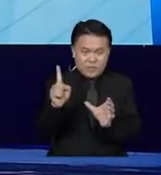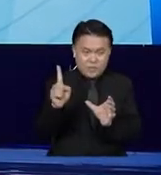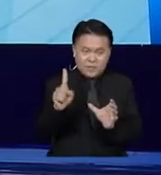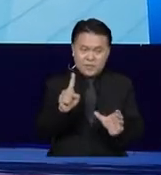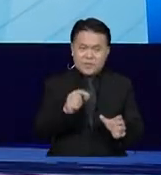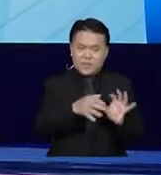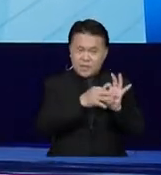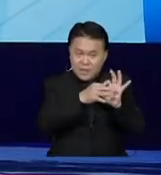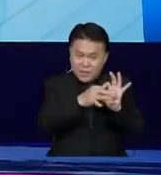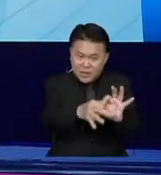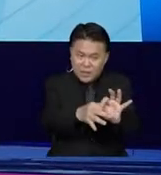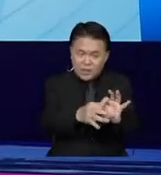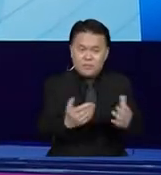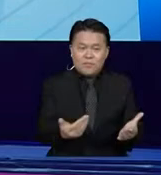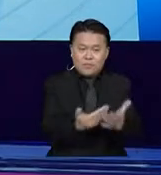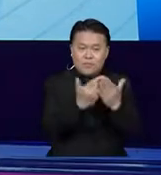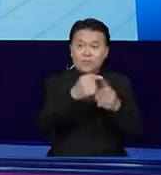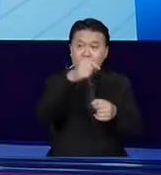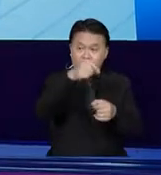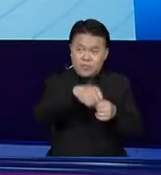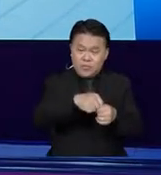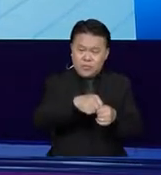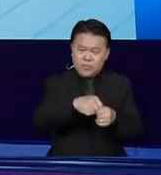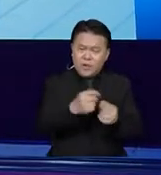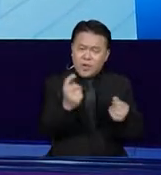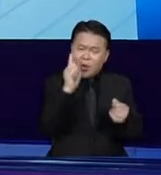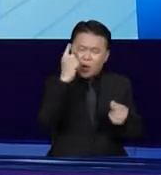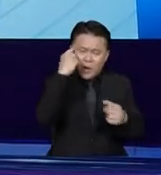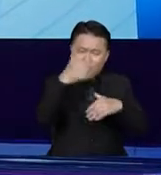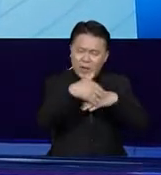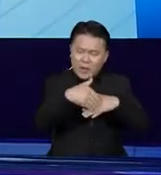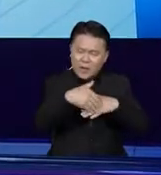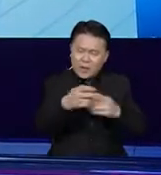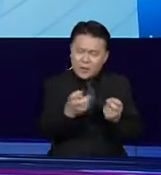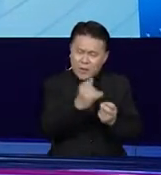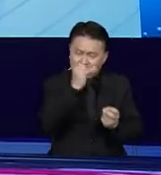species? The answer is friendliness.